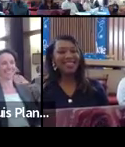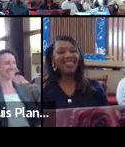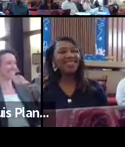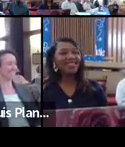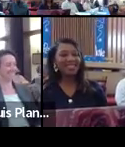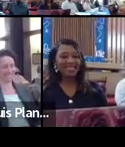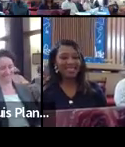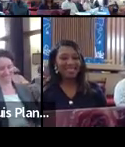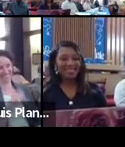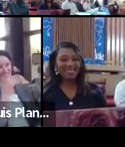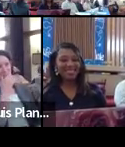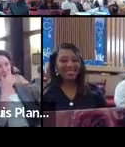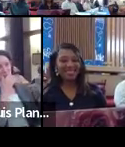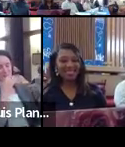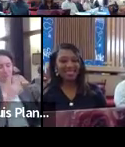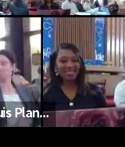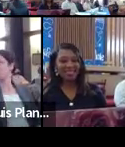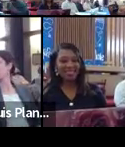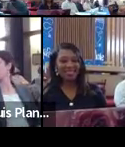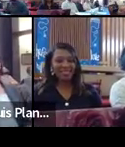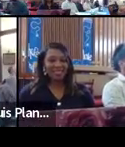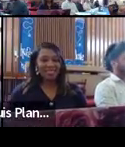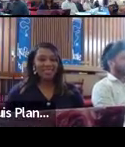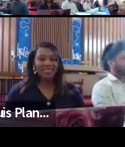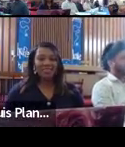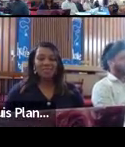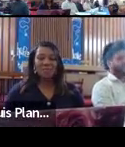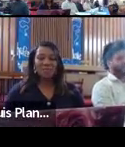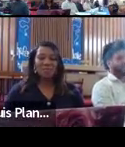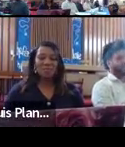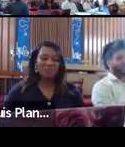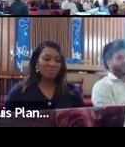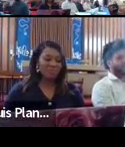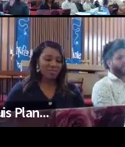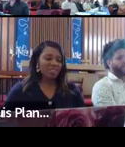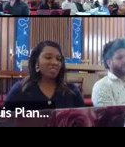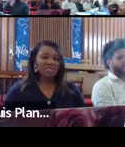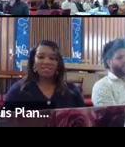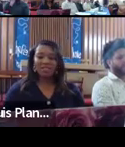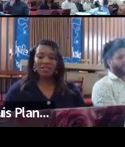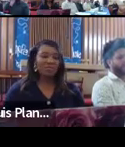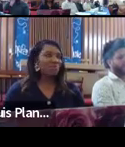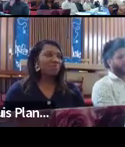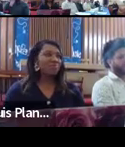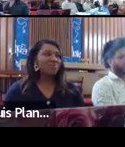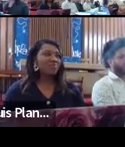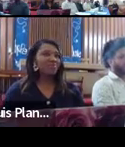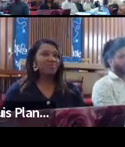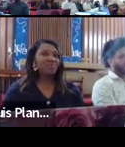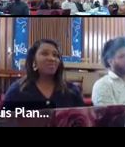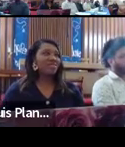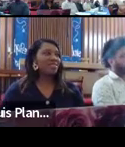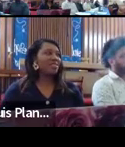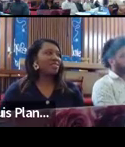have a number of items, here that were coordinated with the plan, and you'll see that reflected in the plan too.